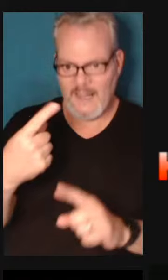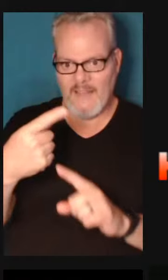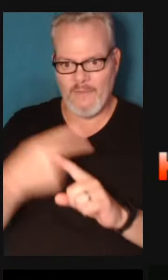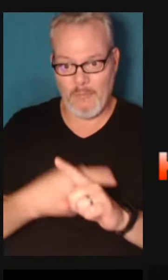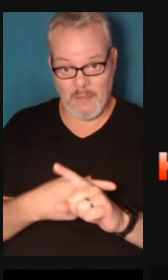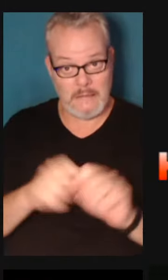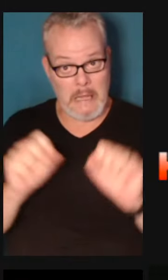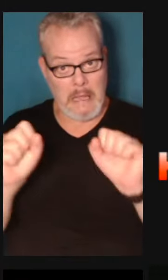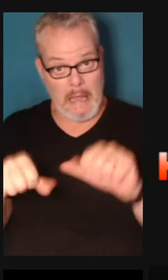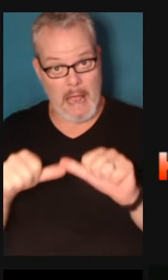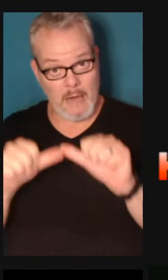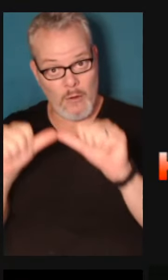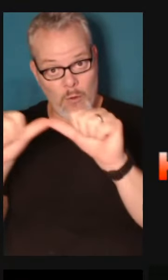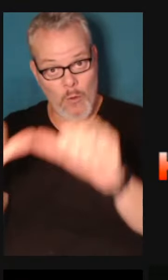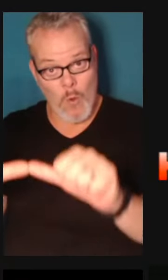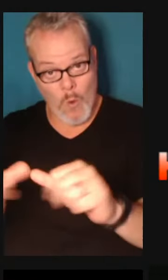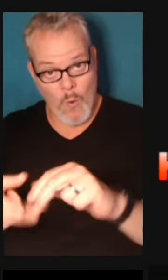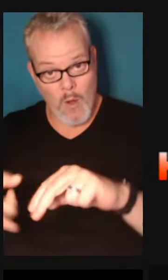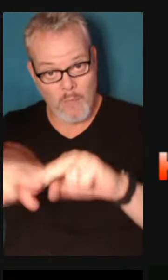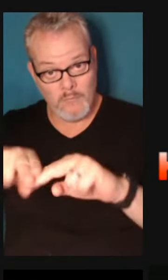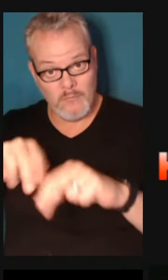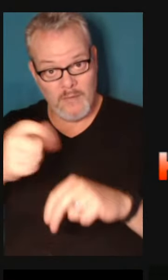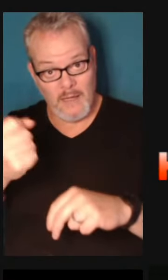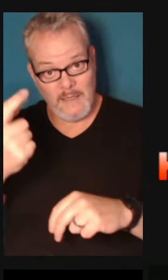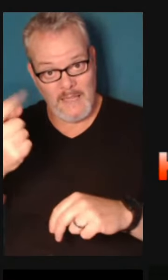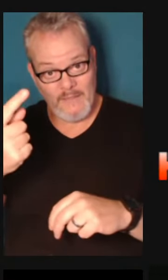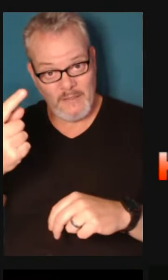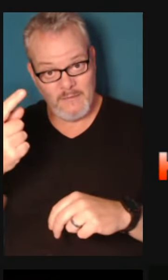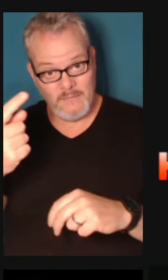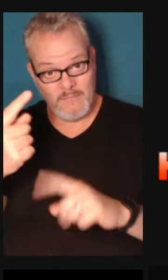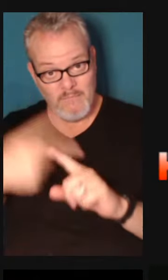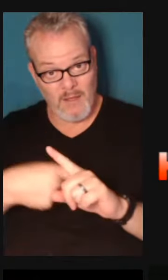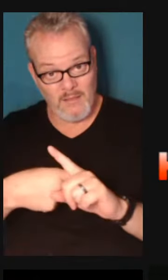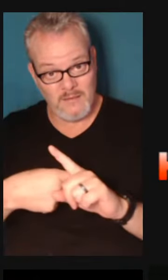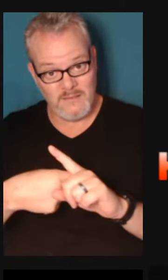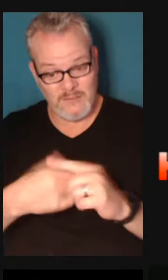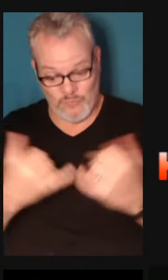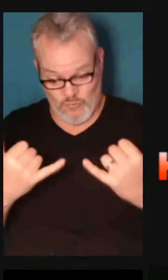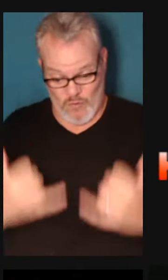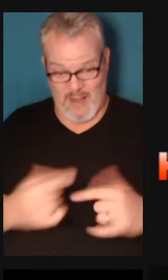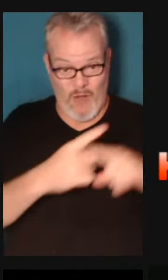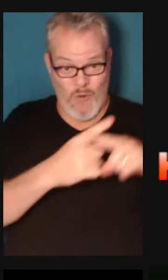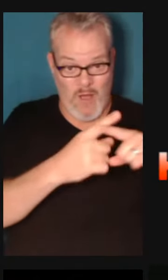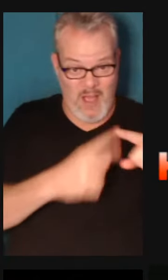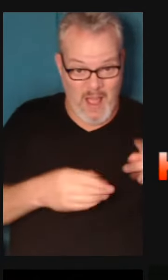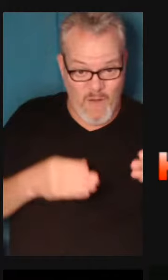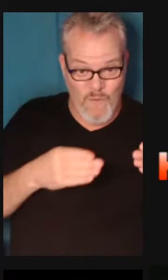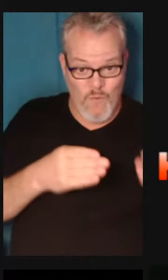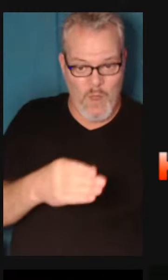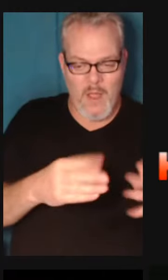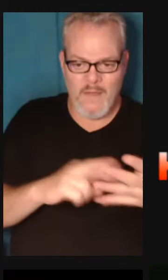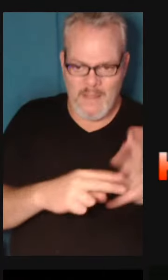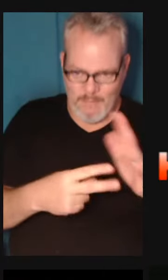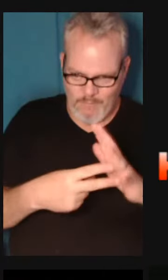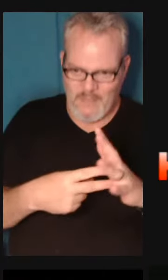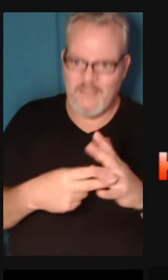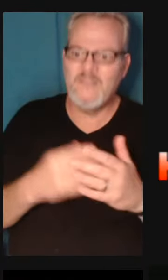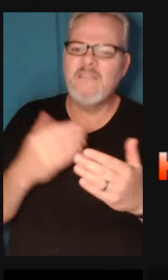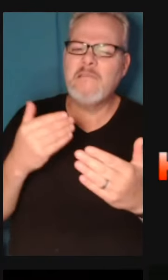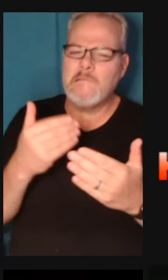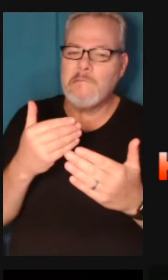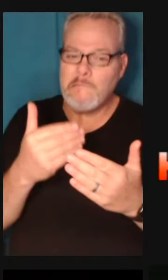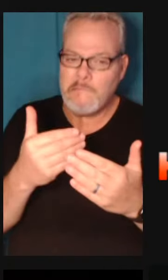months? That's what you're really looking at. If we're only halfway there, then we can get to the point where we're filling and spilling out on the caldera floor,